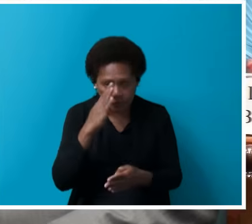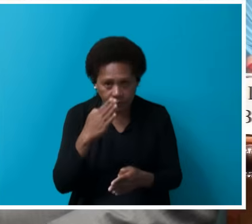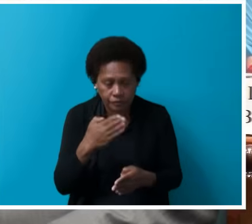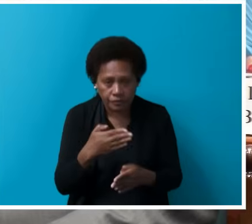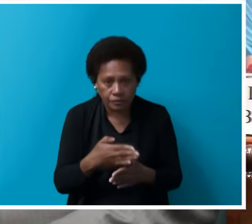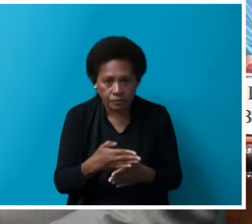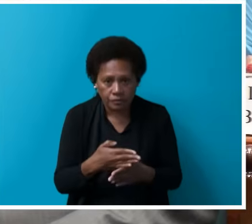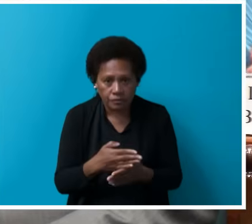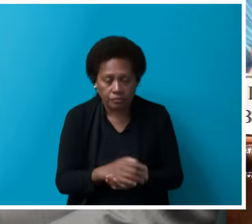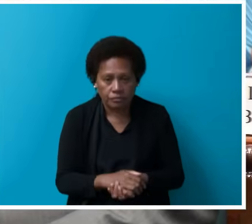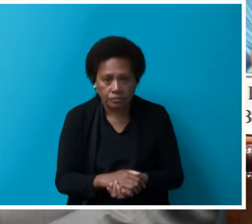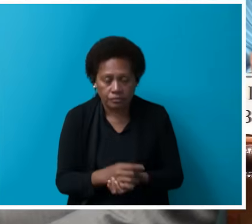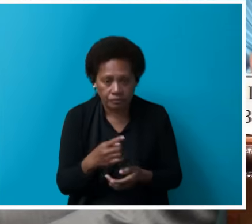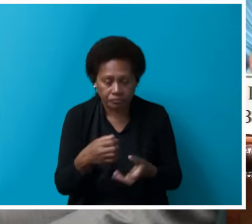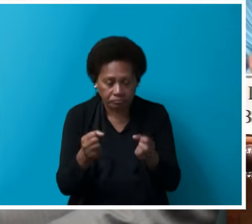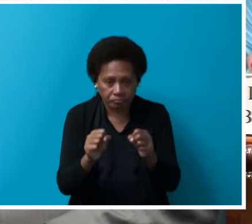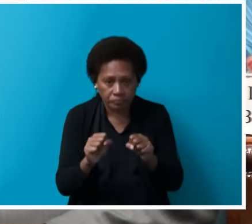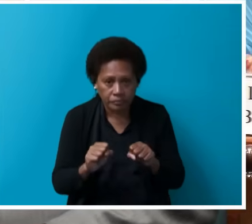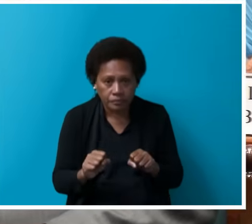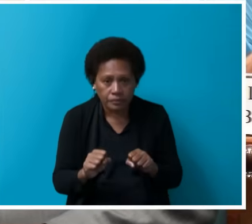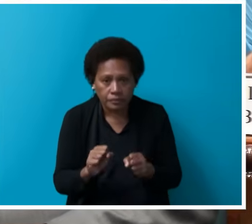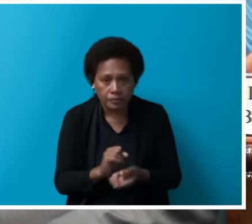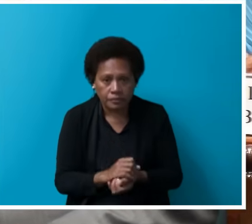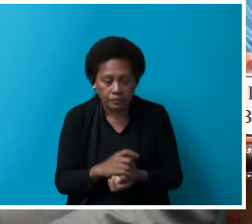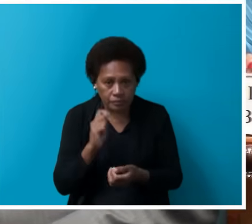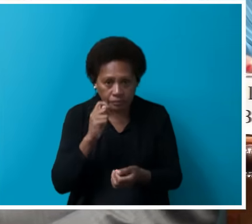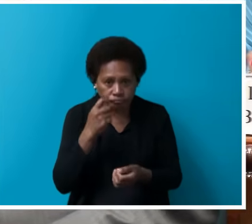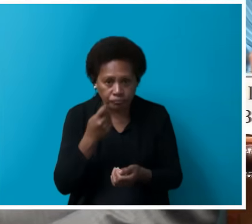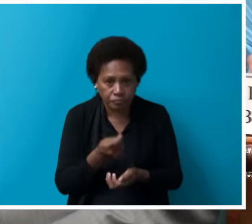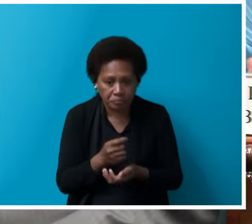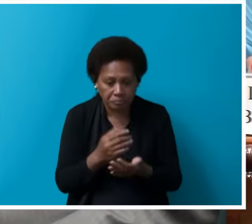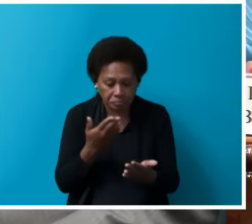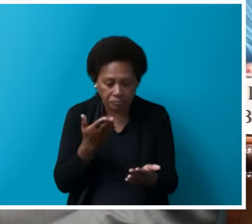this statistics will put to rest